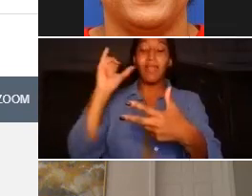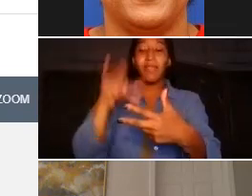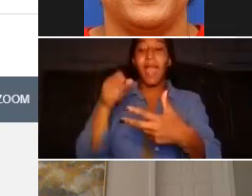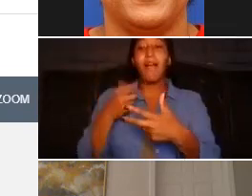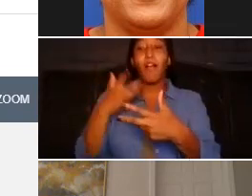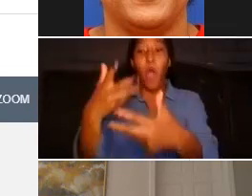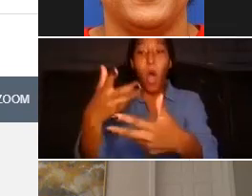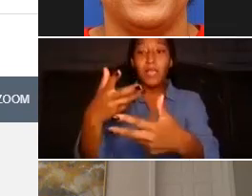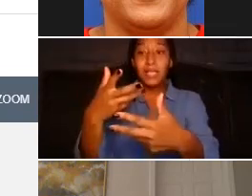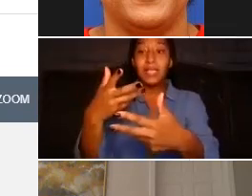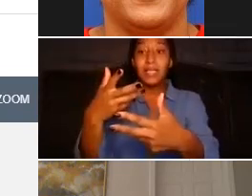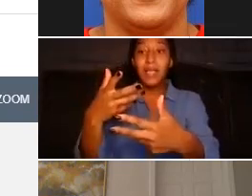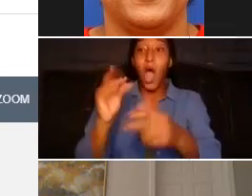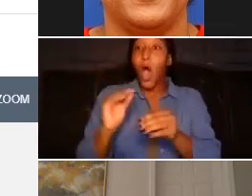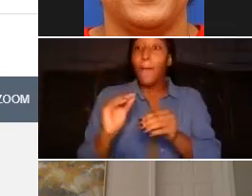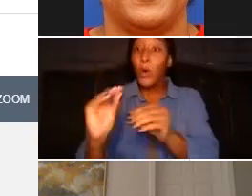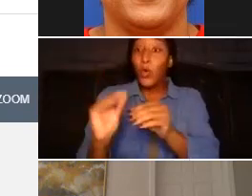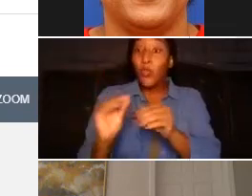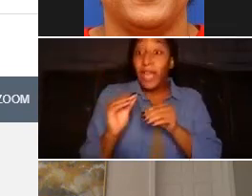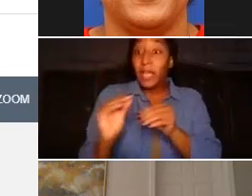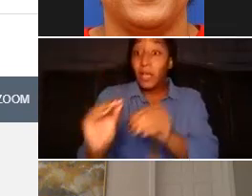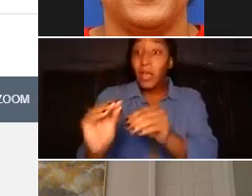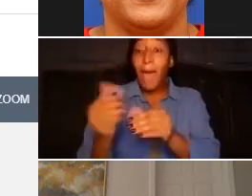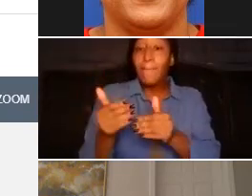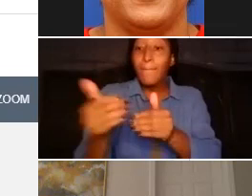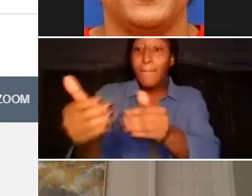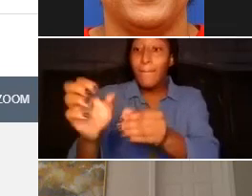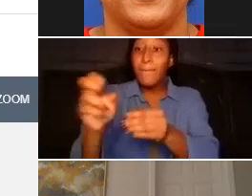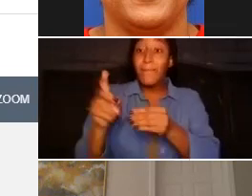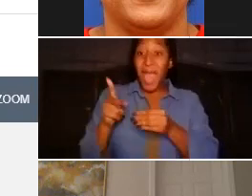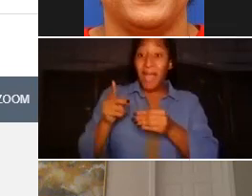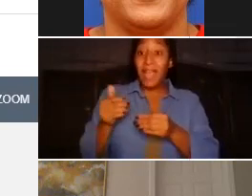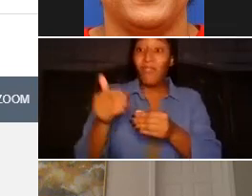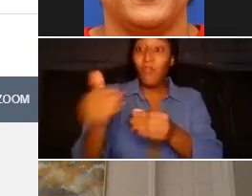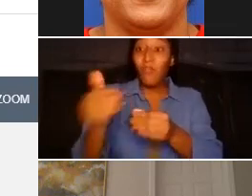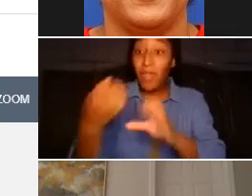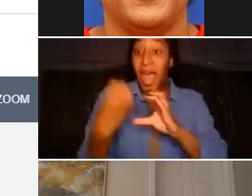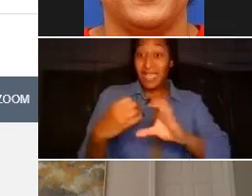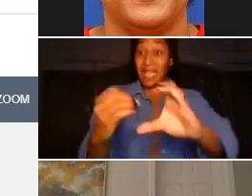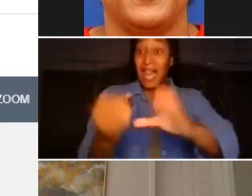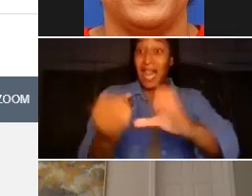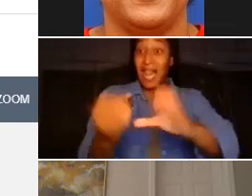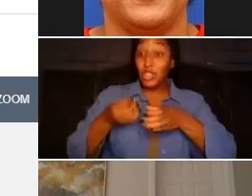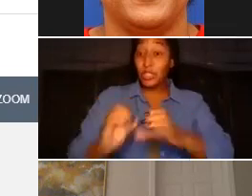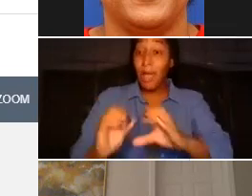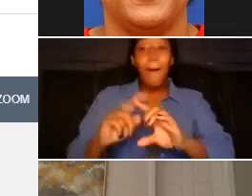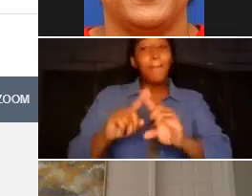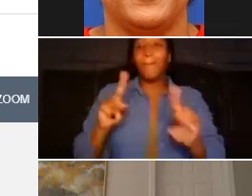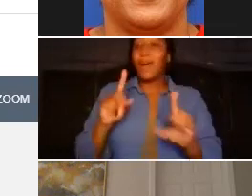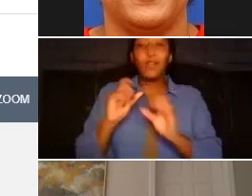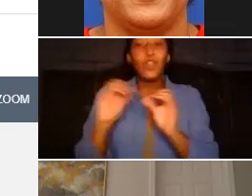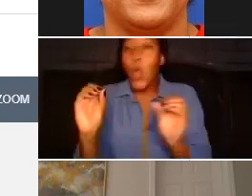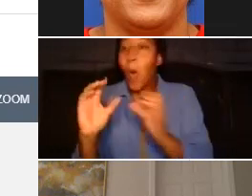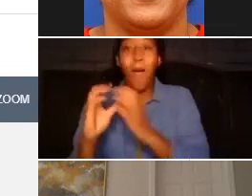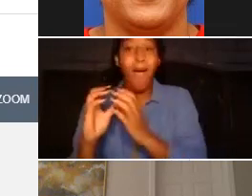space. So that sound wave that comes off of that guitar string has to have air. It has to have a medium to